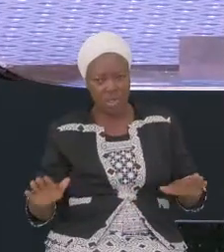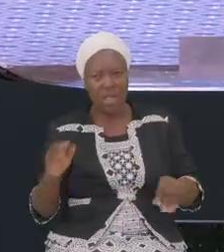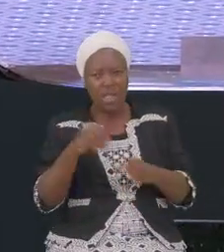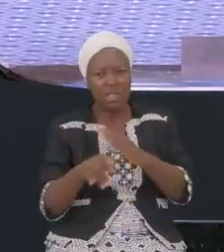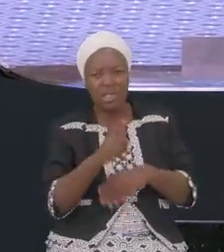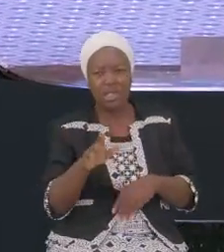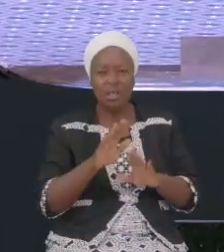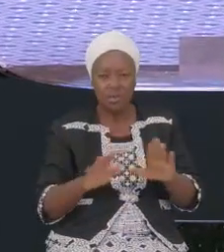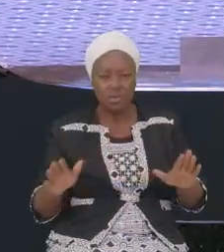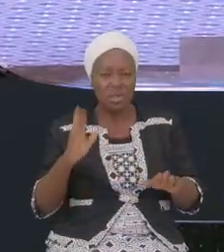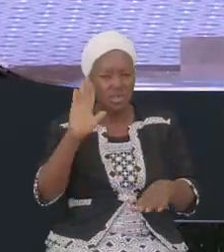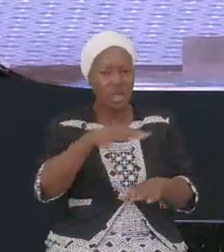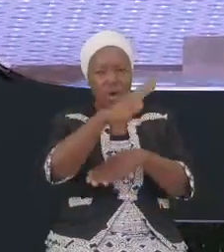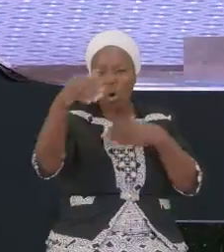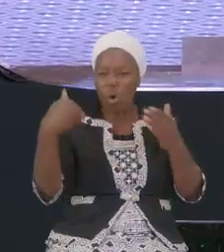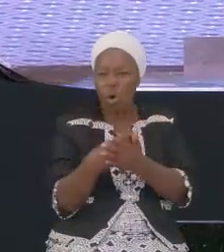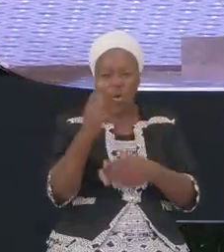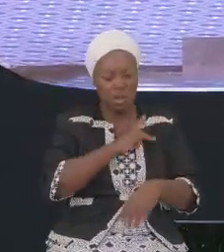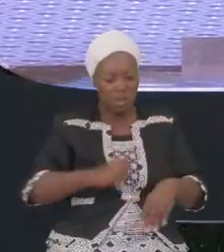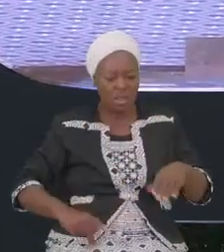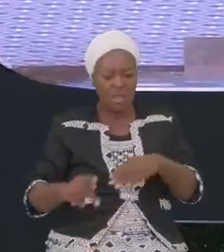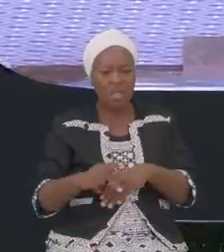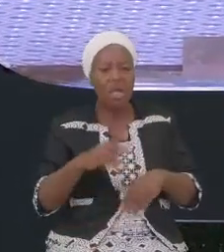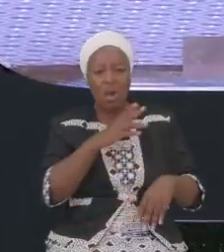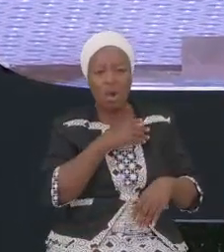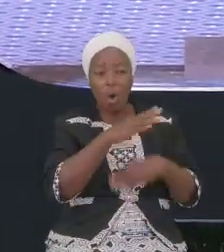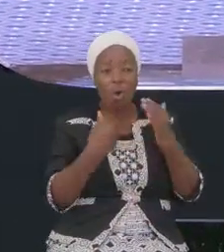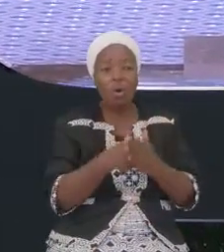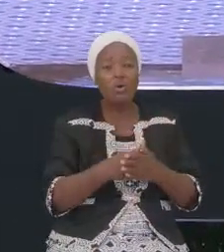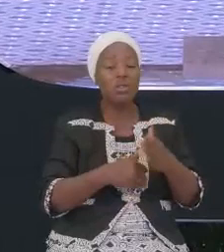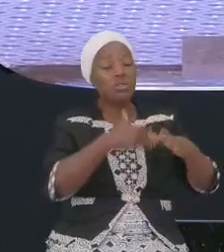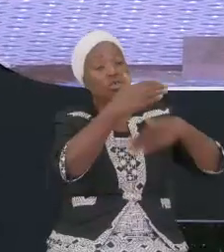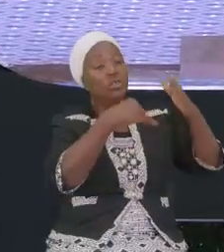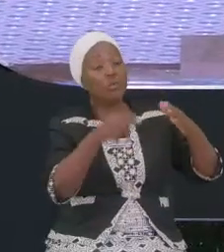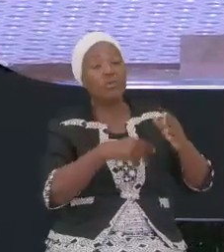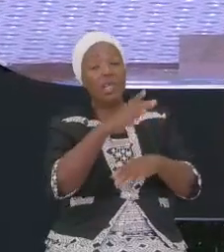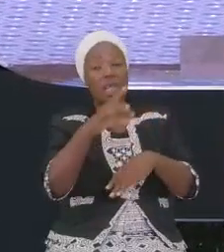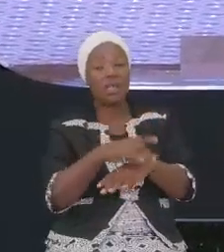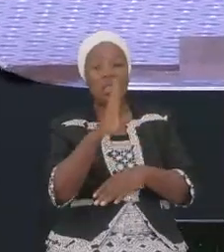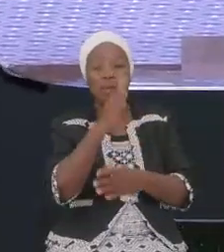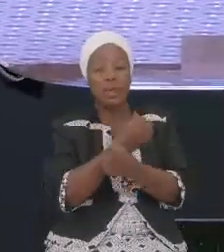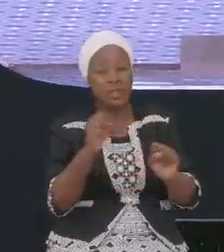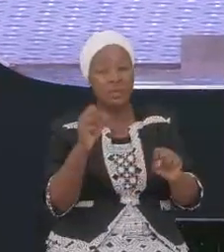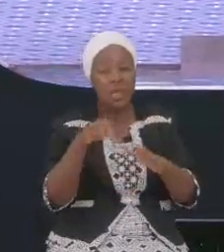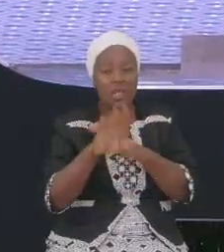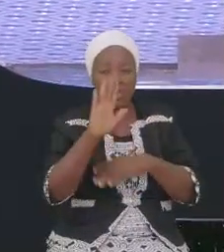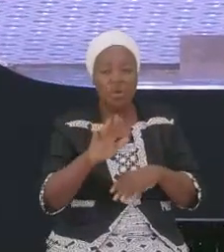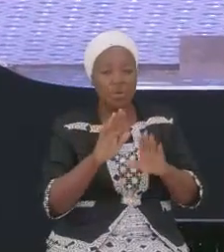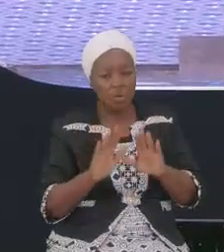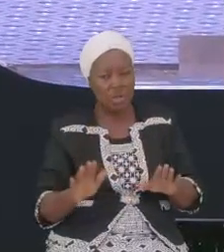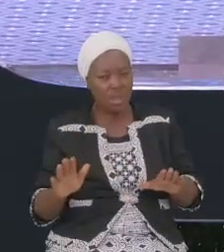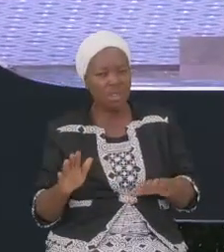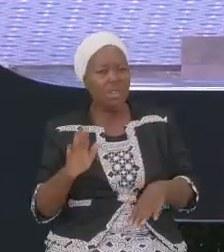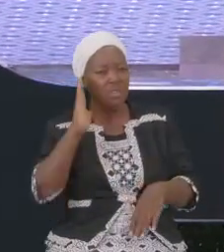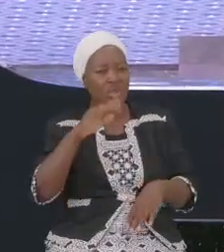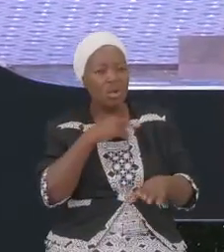seed, shall all the kindreds of the earth be saved. In thy seed shall all